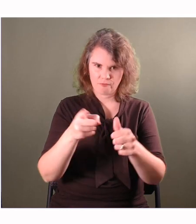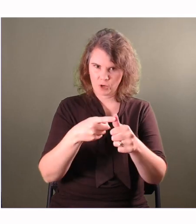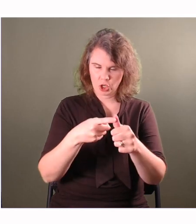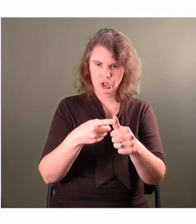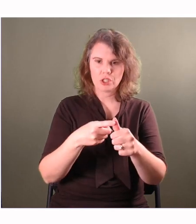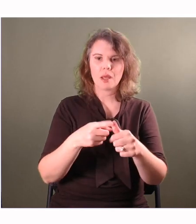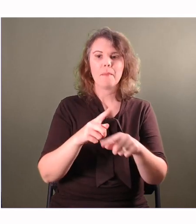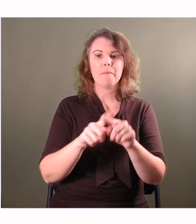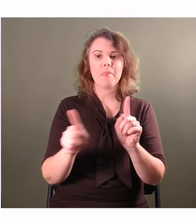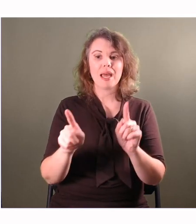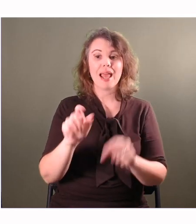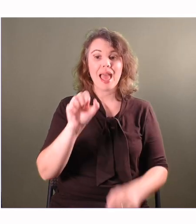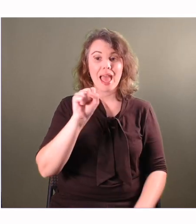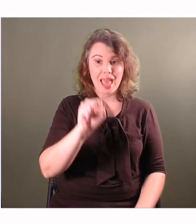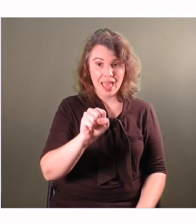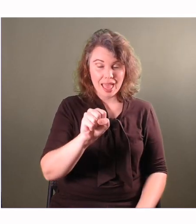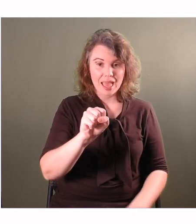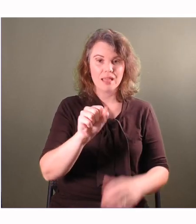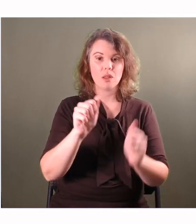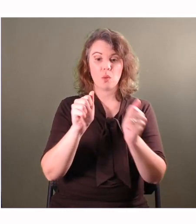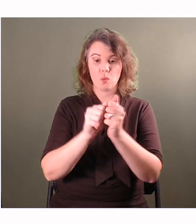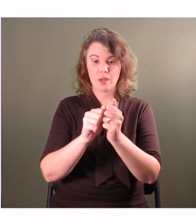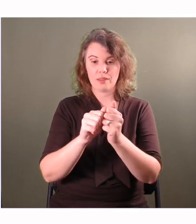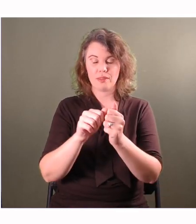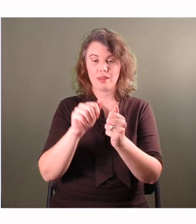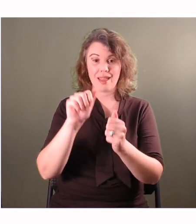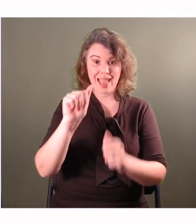And then the reverse with a different vowel.